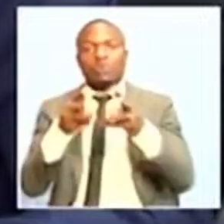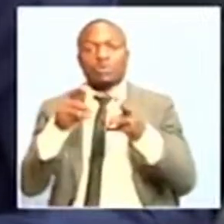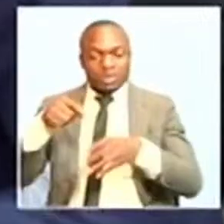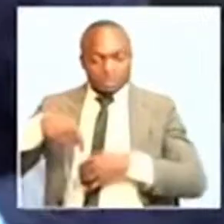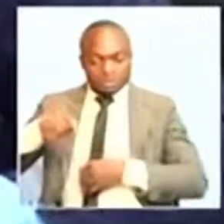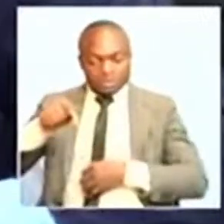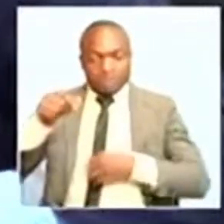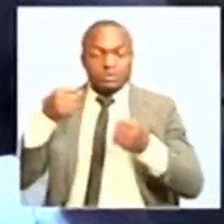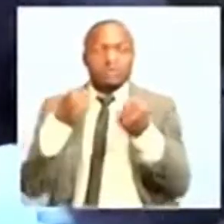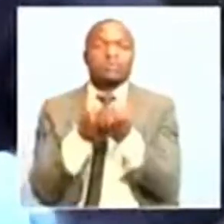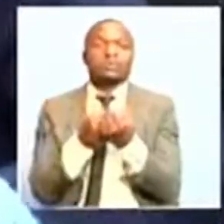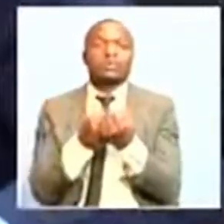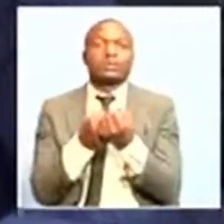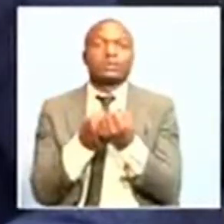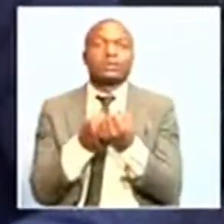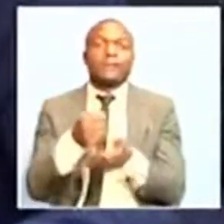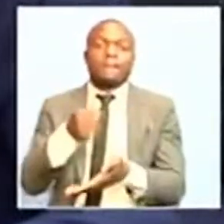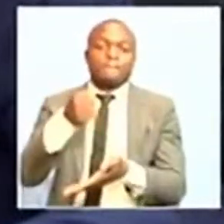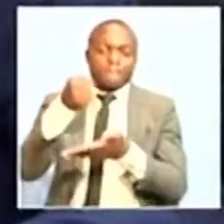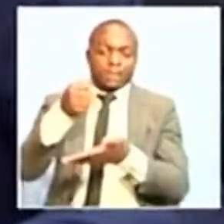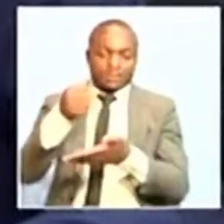finance the budget.